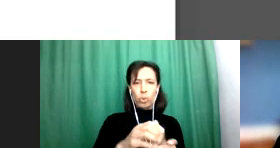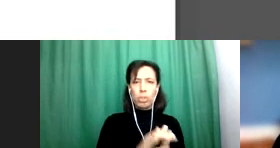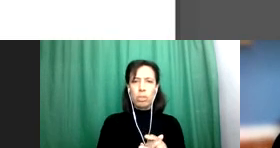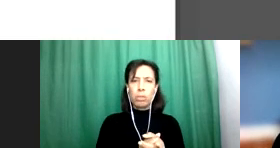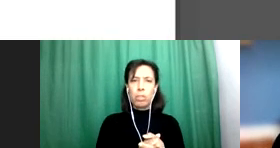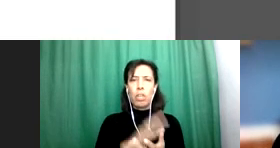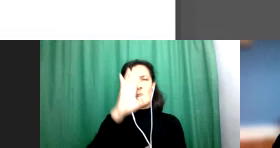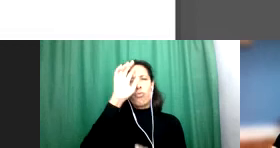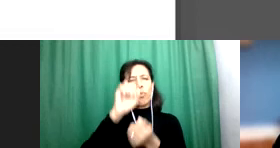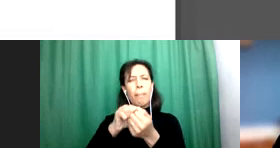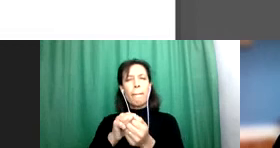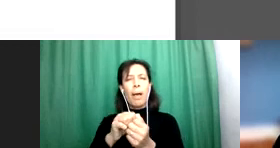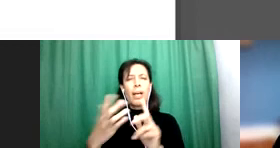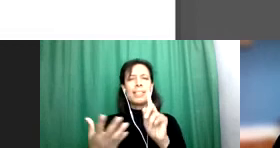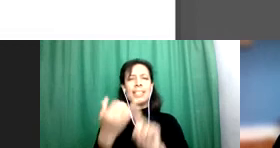key